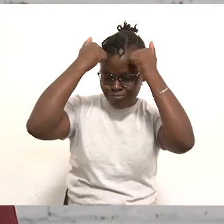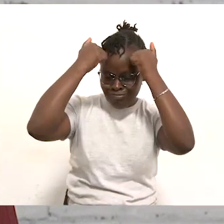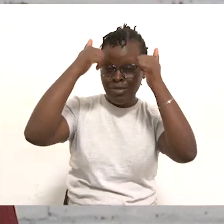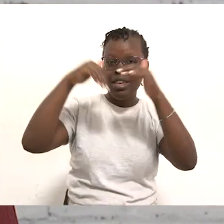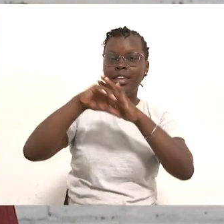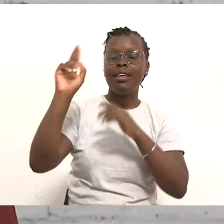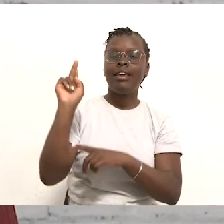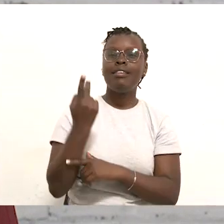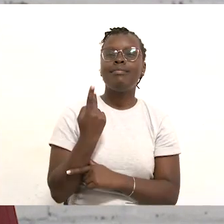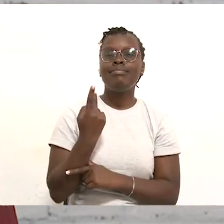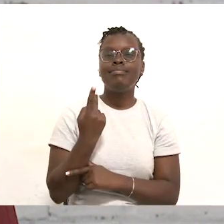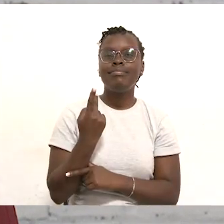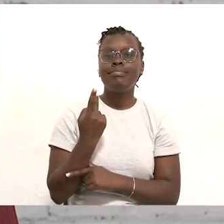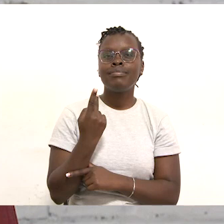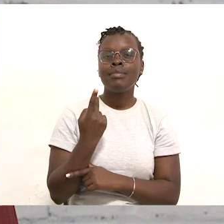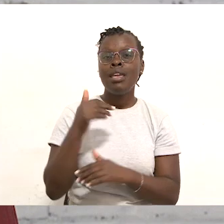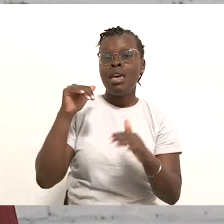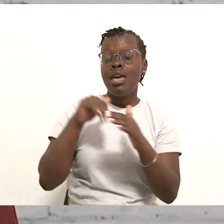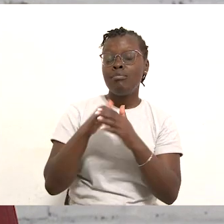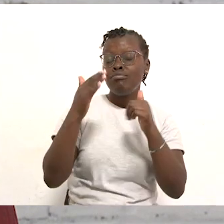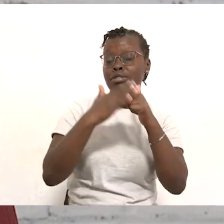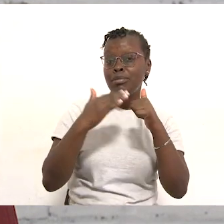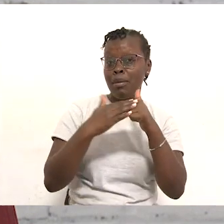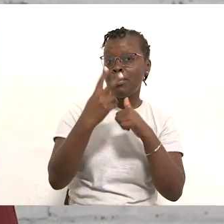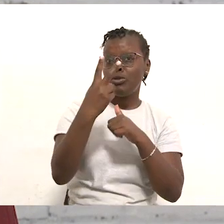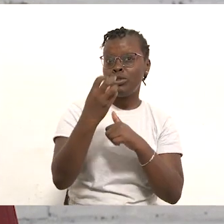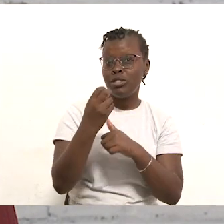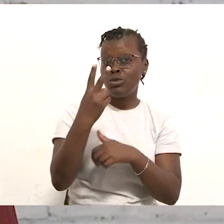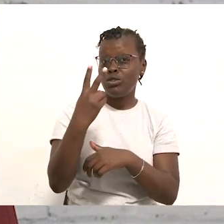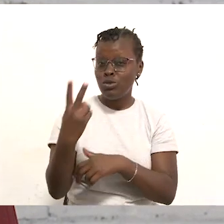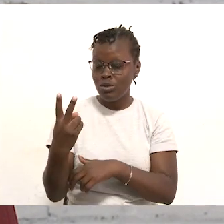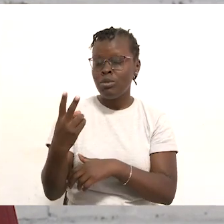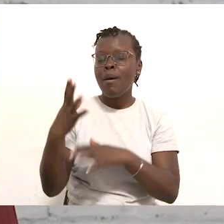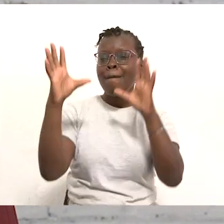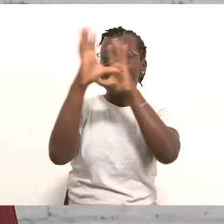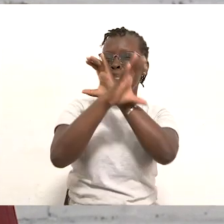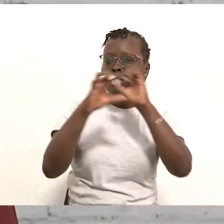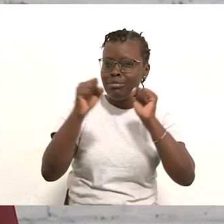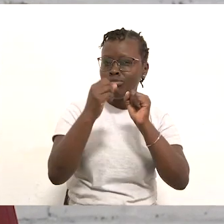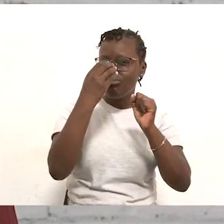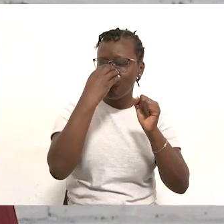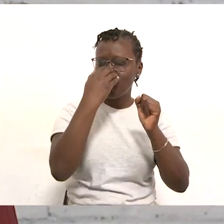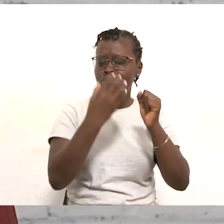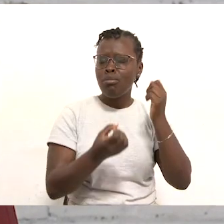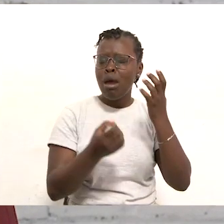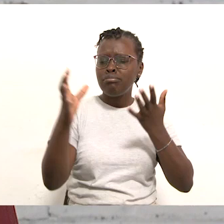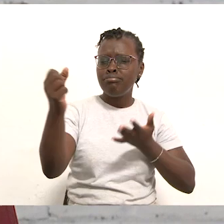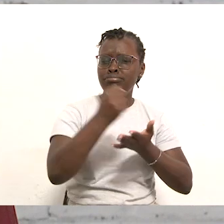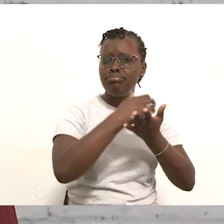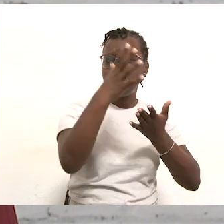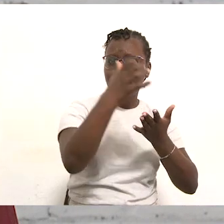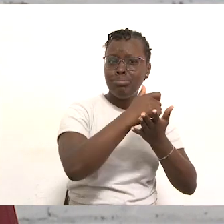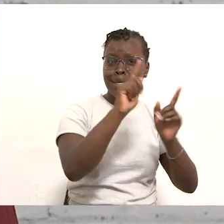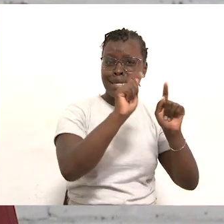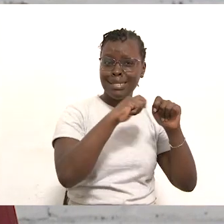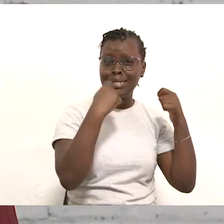here in Kenya. In September 22, President William Ruto appointed a presidential working party on education reform